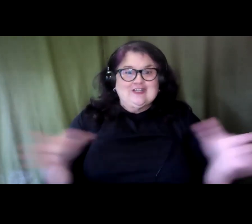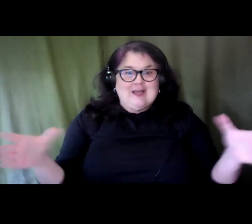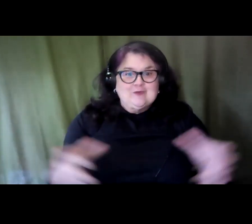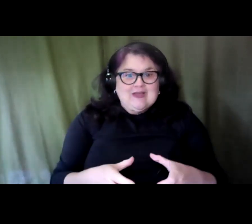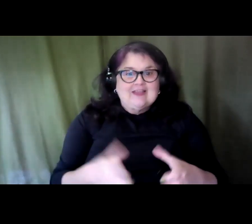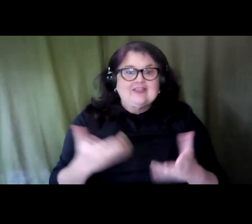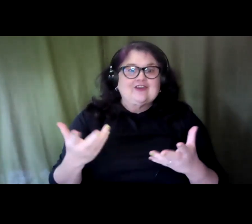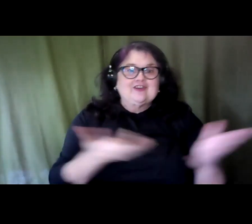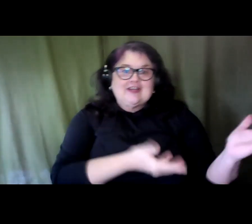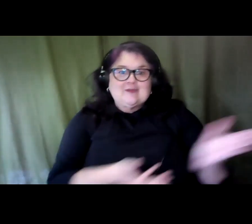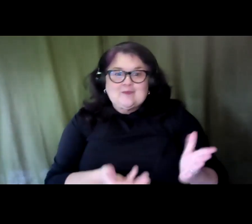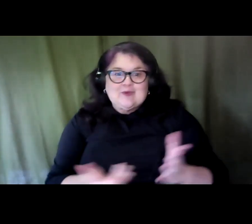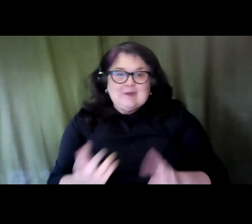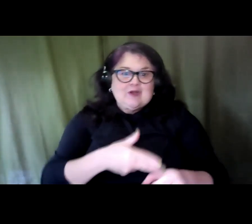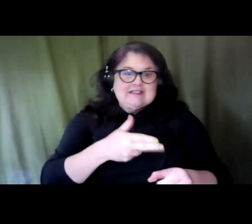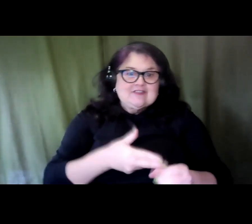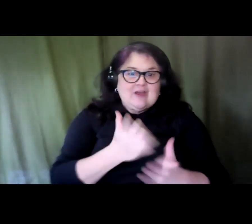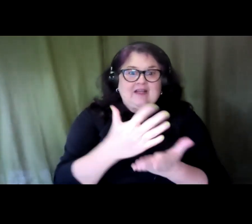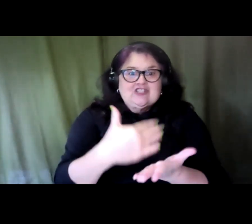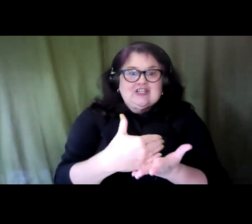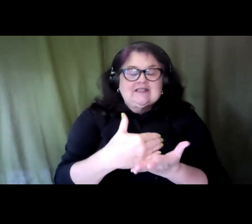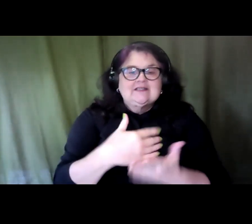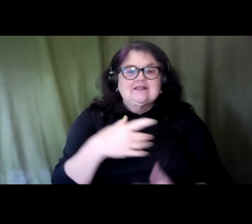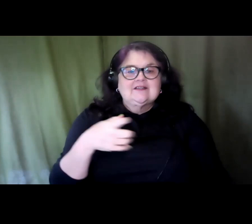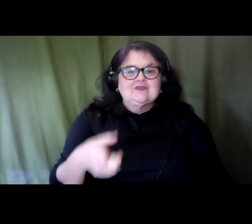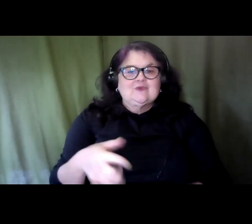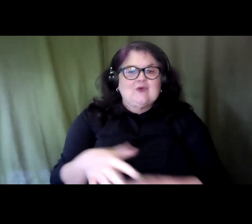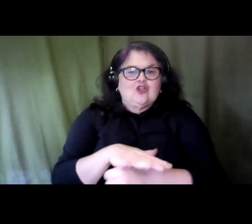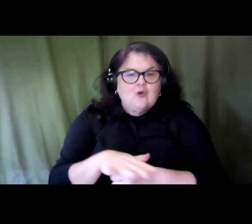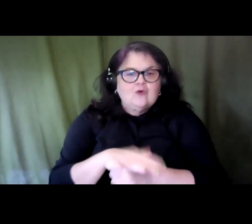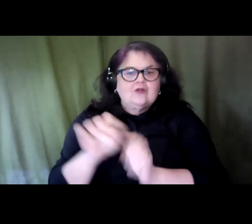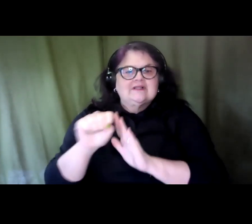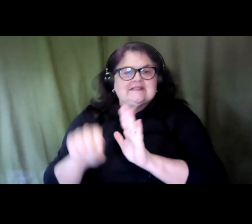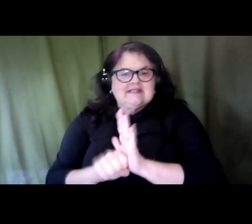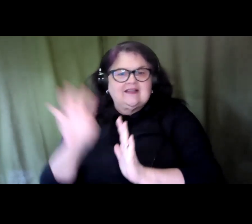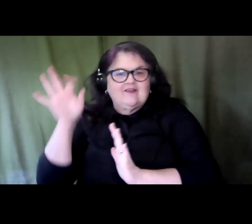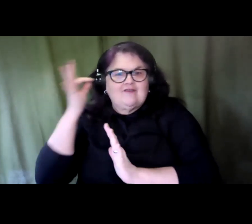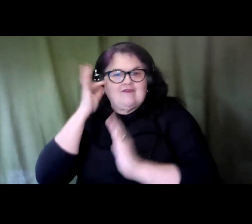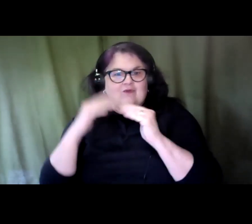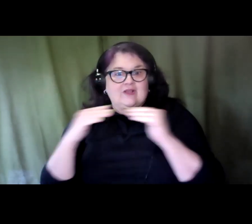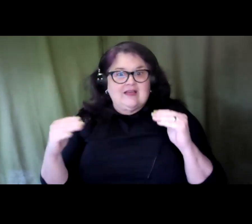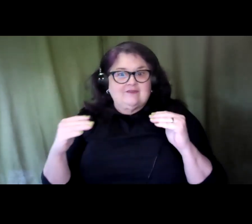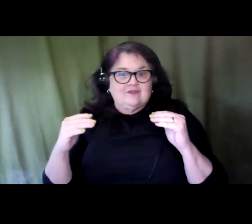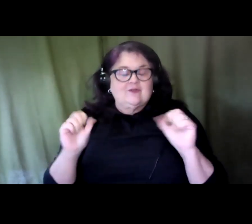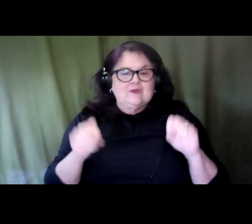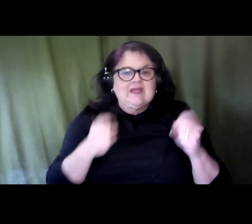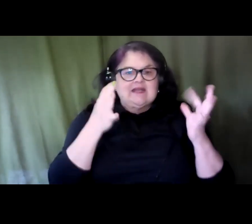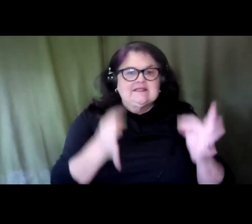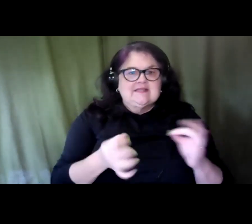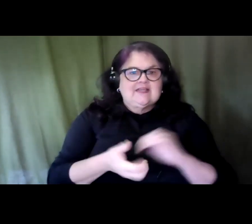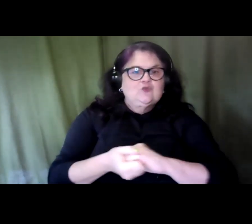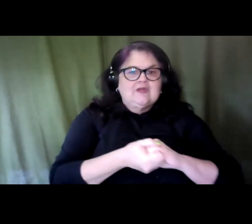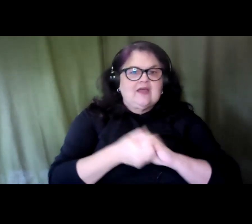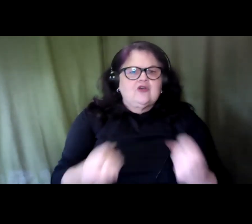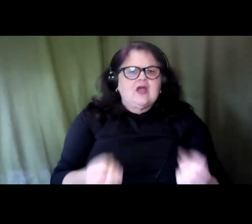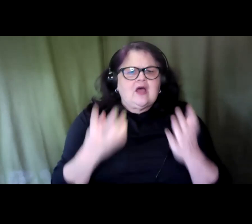bring participatory budgeting to the local, state, and federal level, then we can decide together how much money